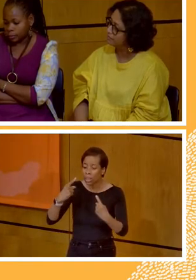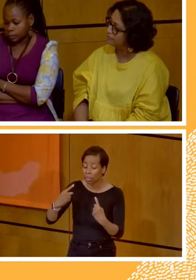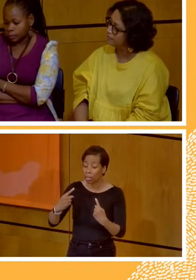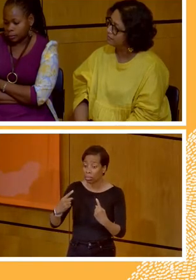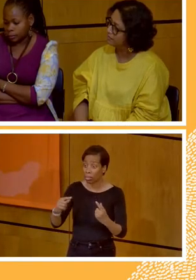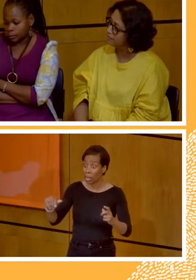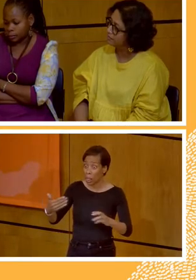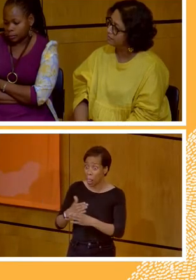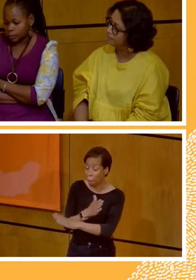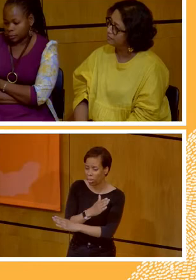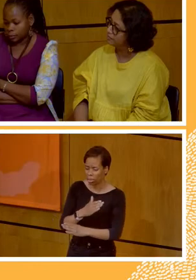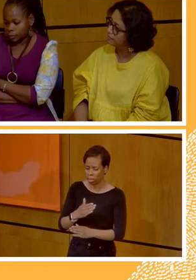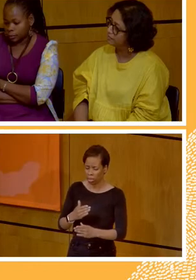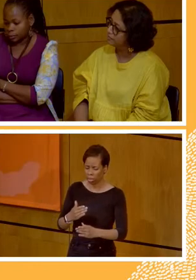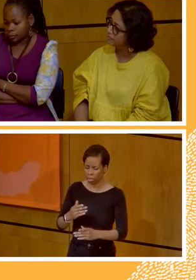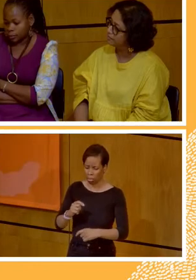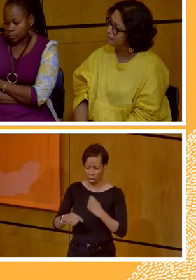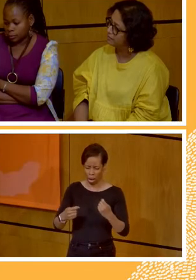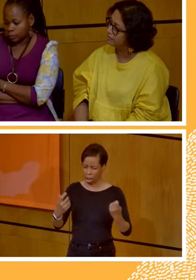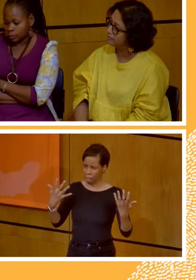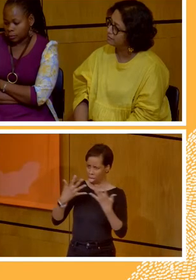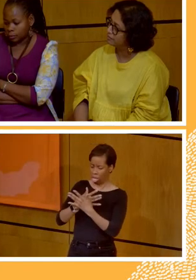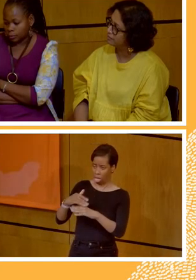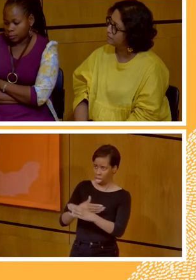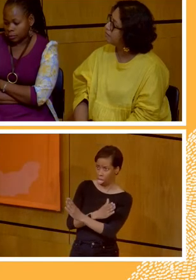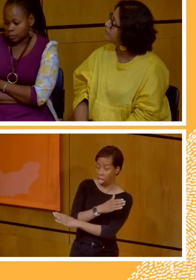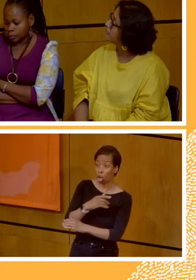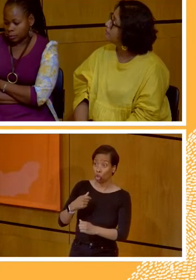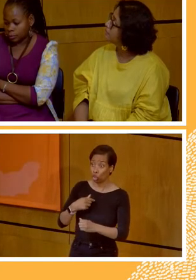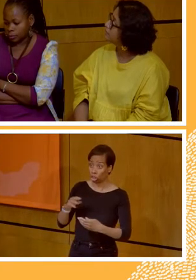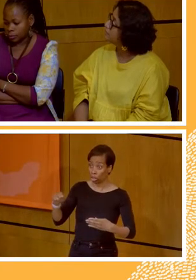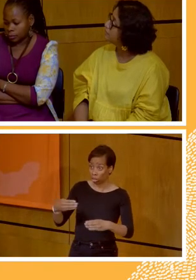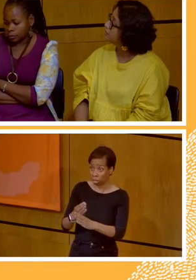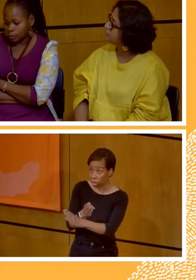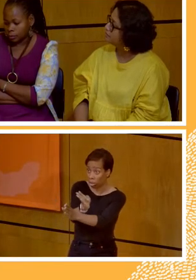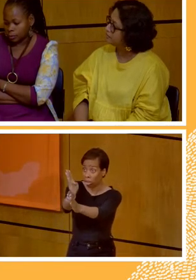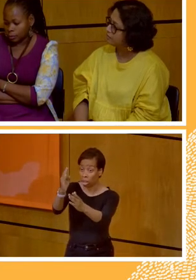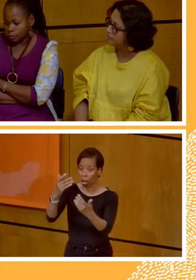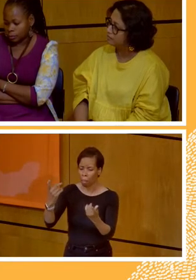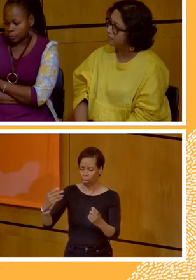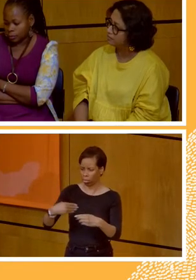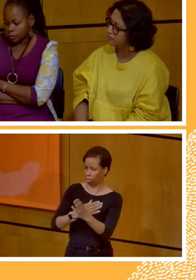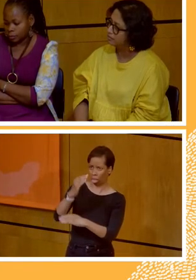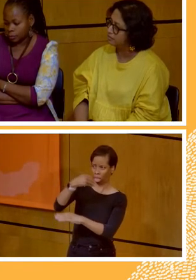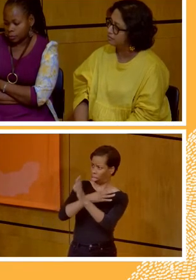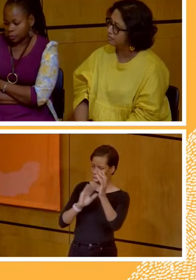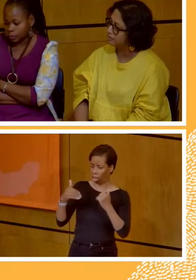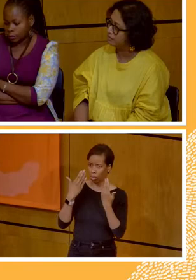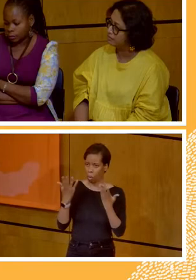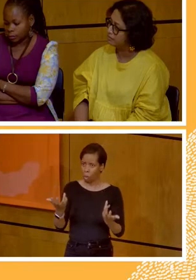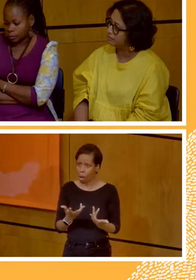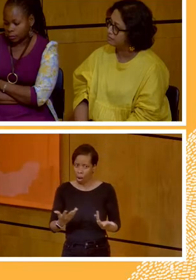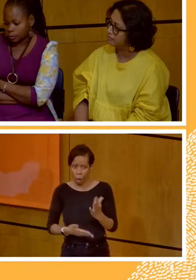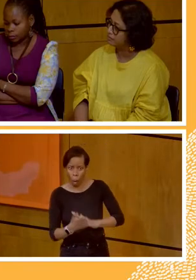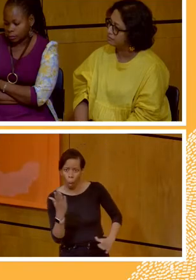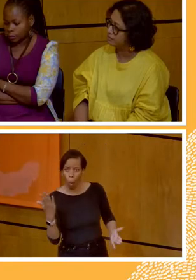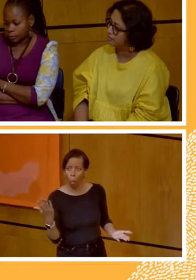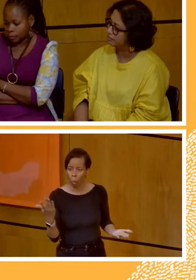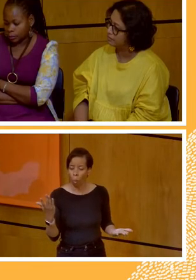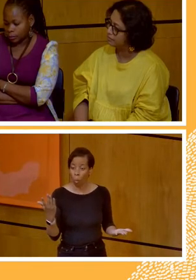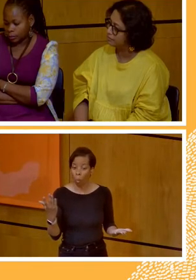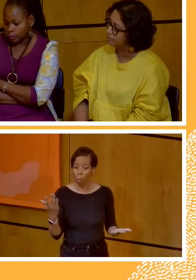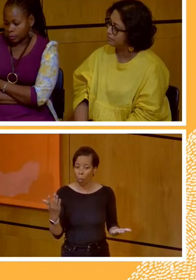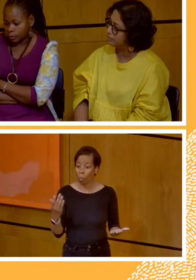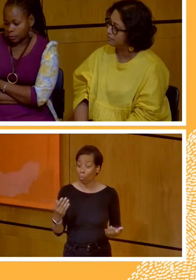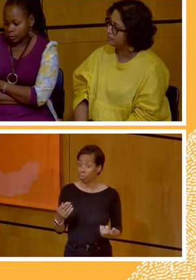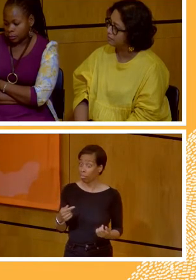you can immediately understand how something like this would just destroy that and make it impossible for them to exist in that landscape. And